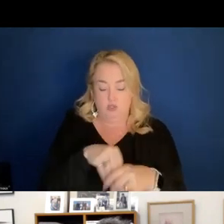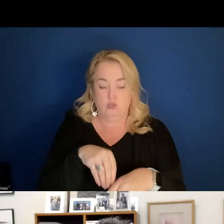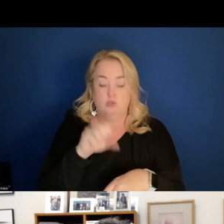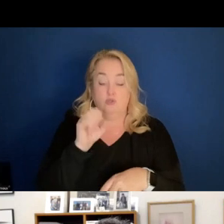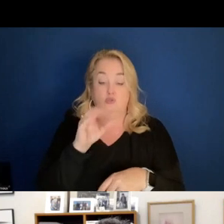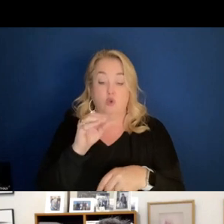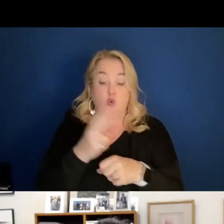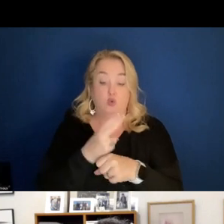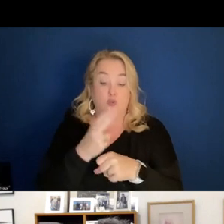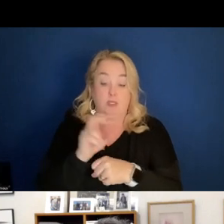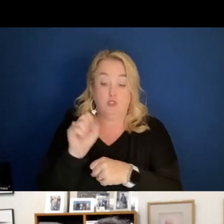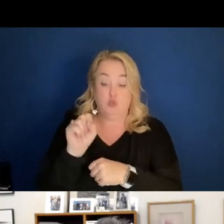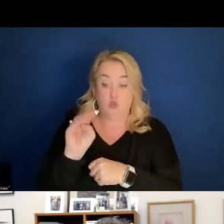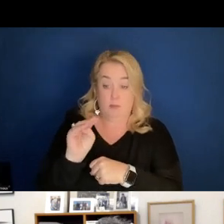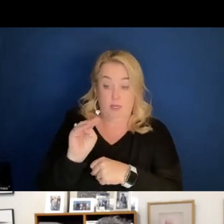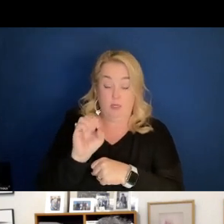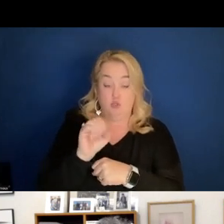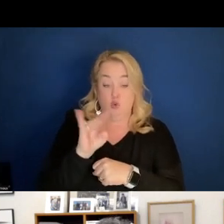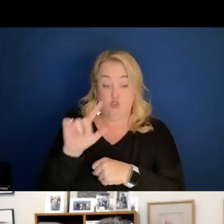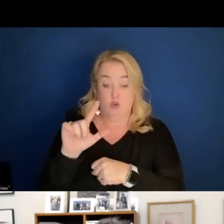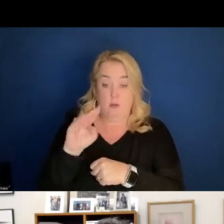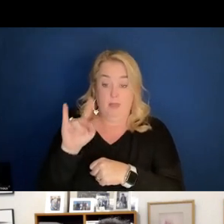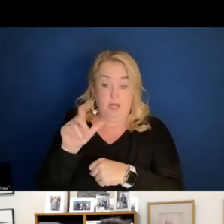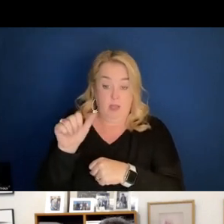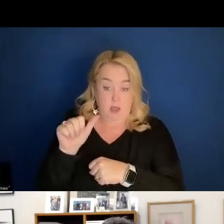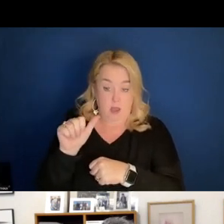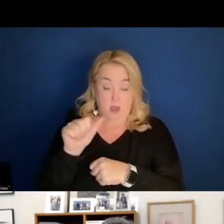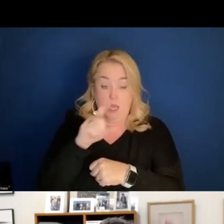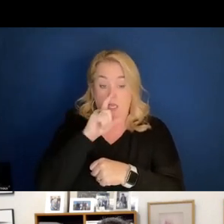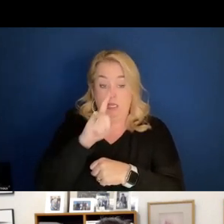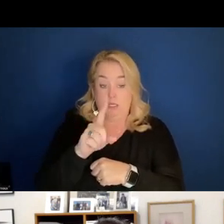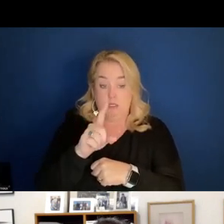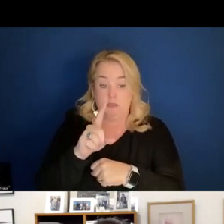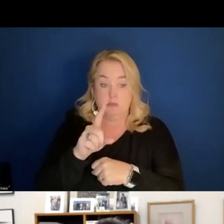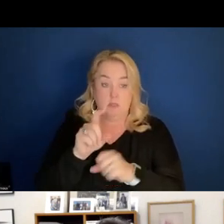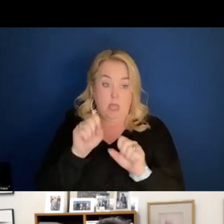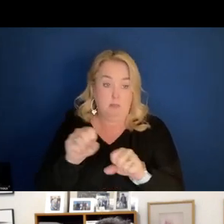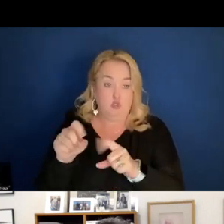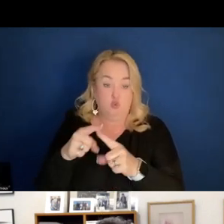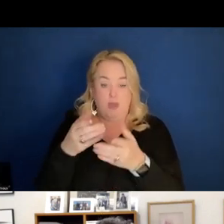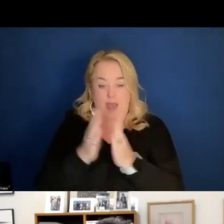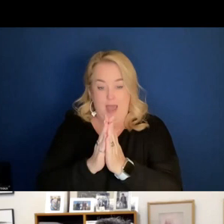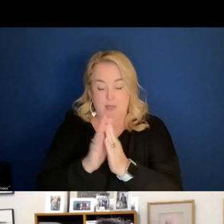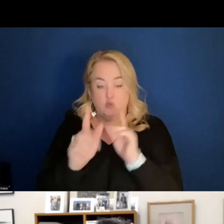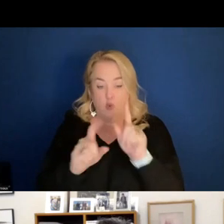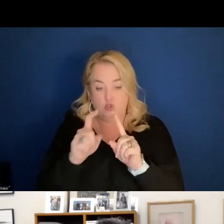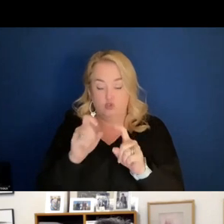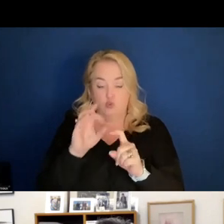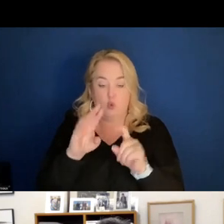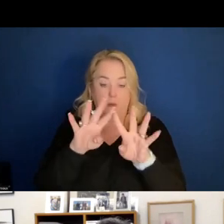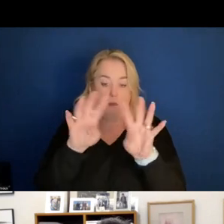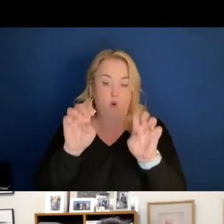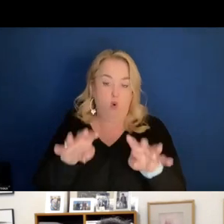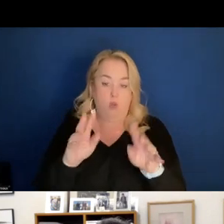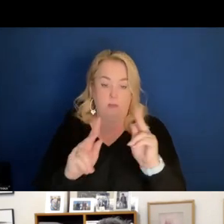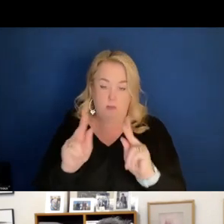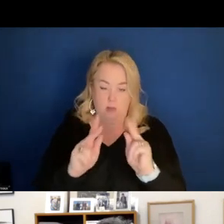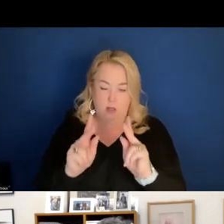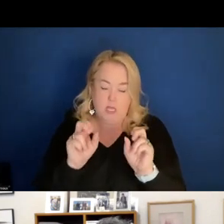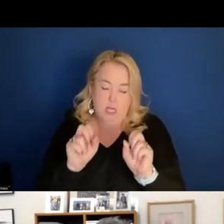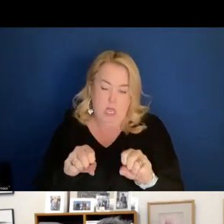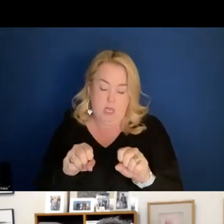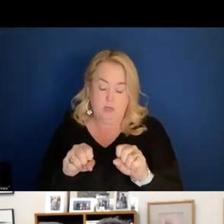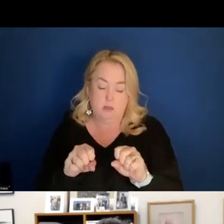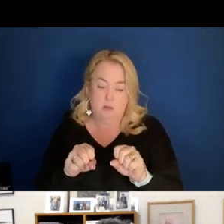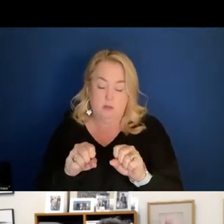using social media your social media platforms to ask questions or to poll people in your community is another, again,